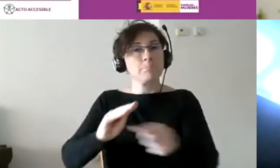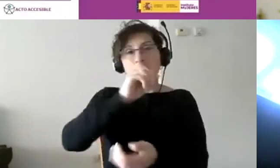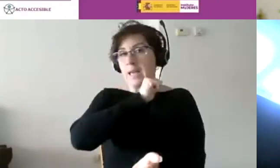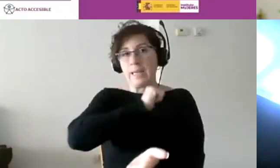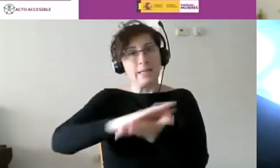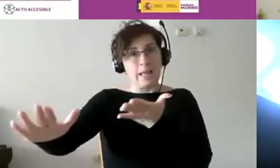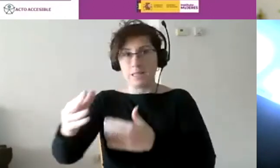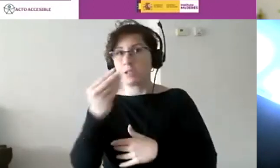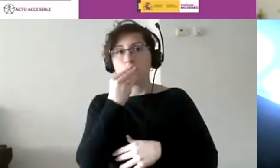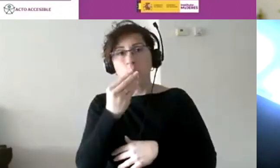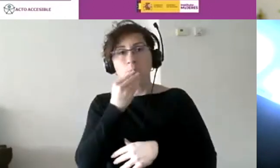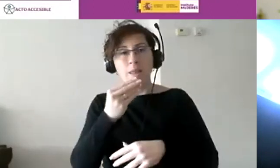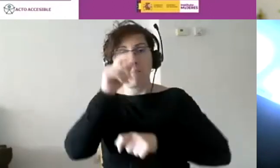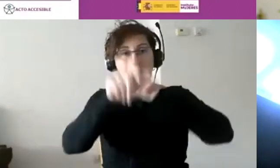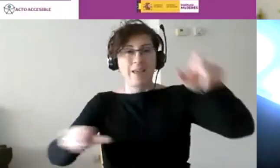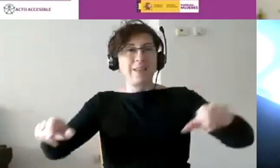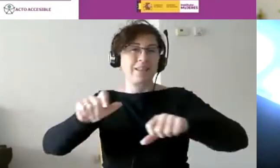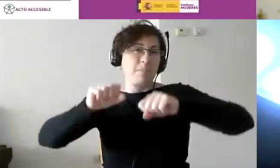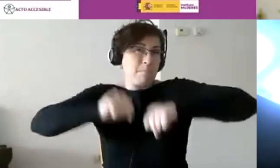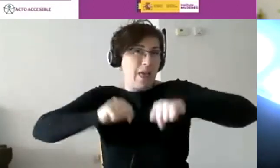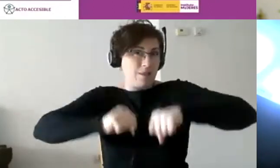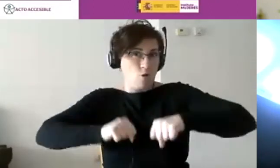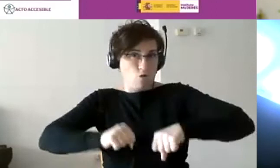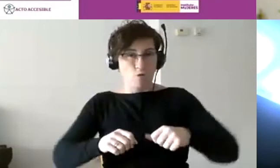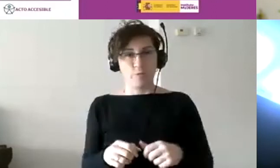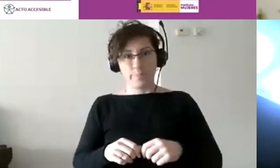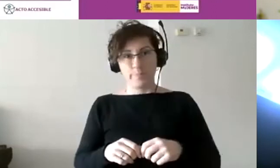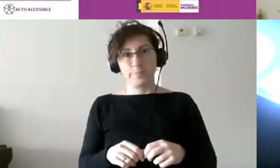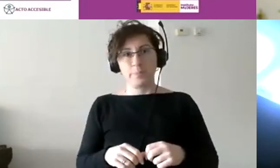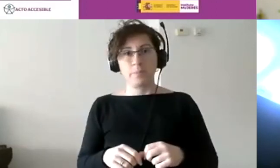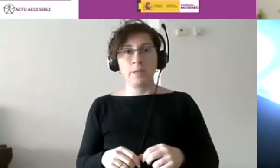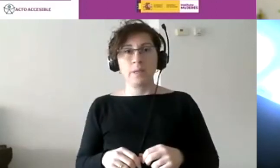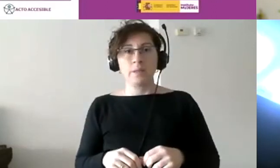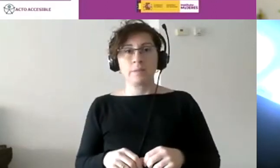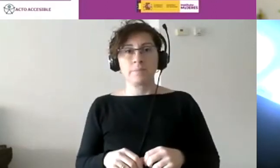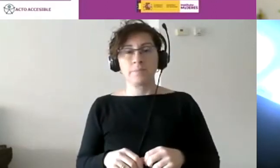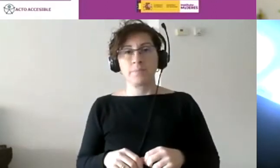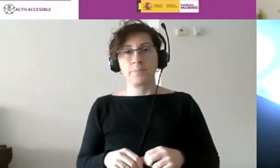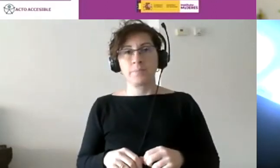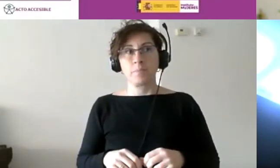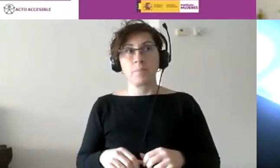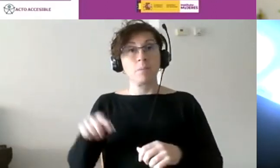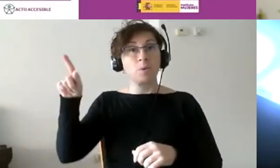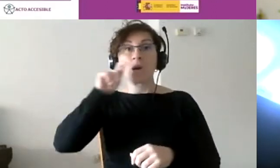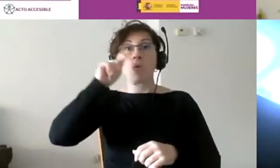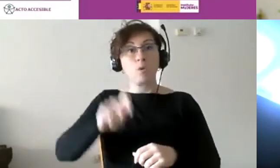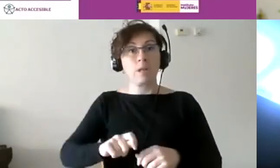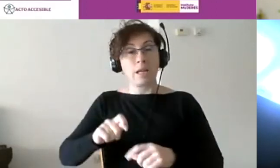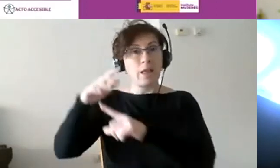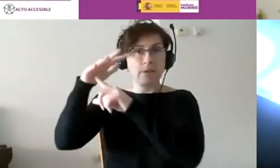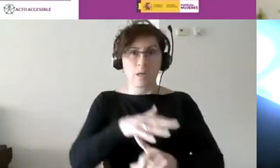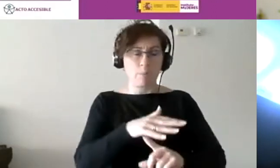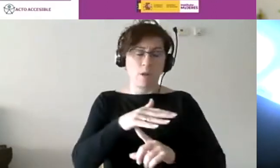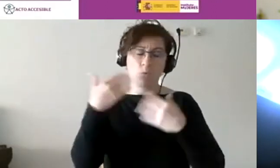high level of discrimination, very high level. It is about kids with disabilities.